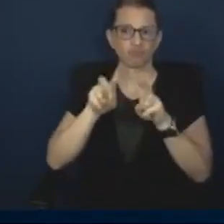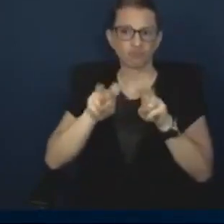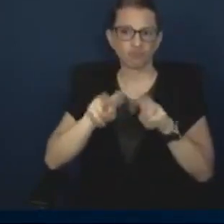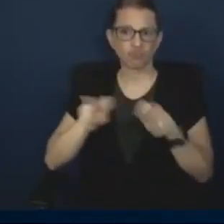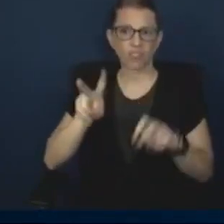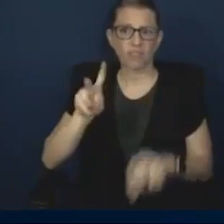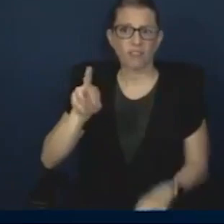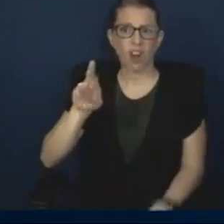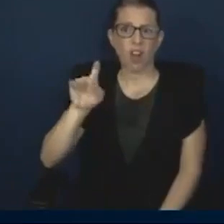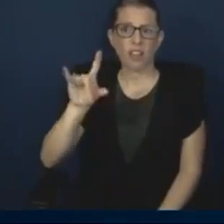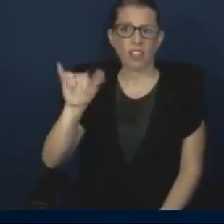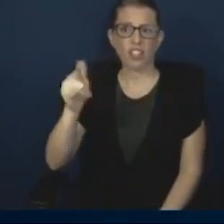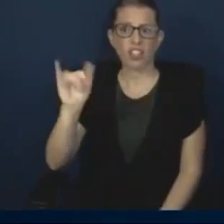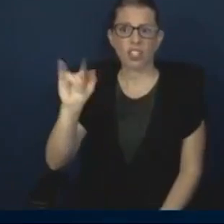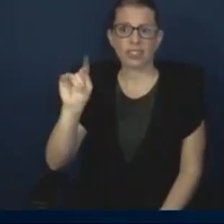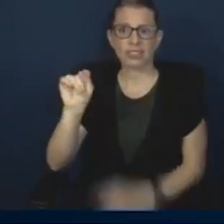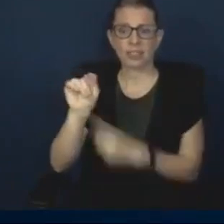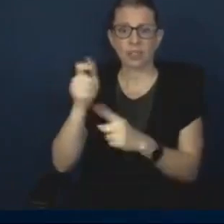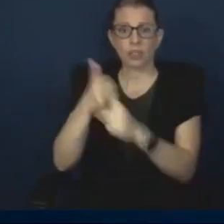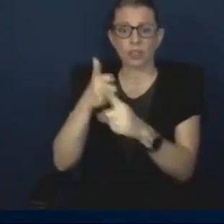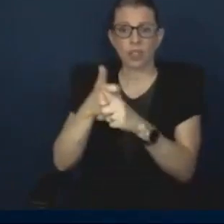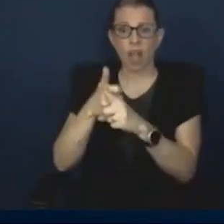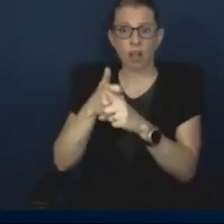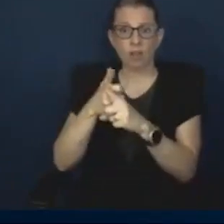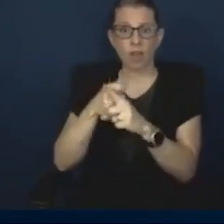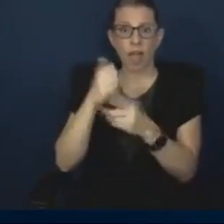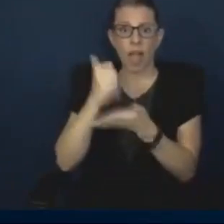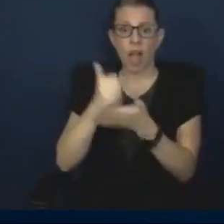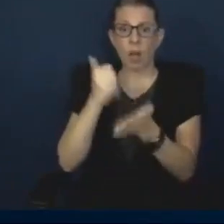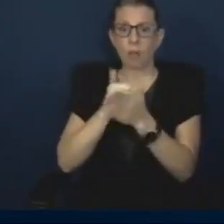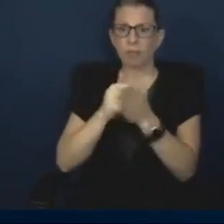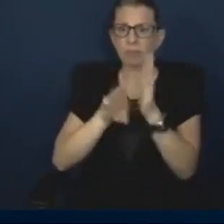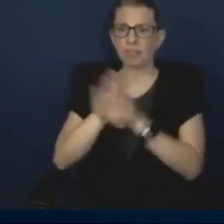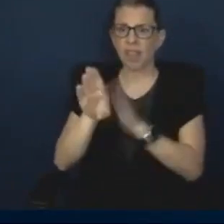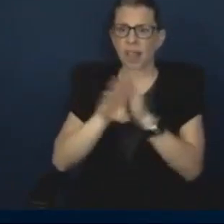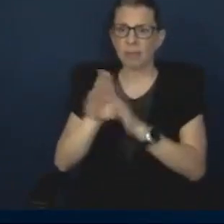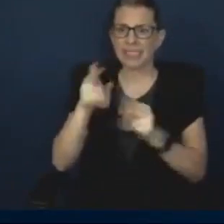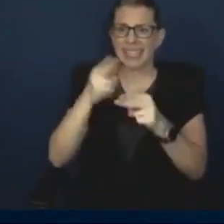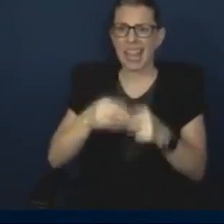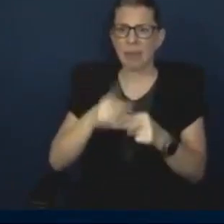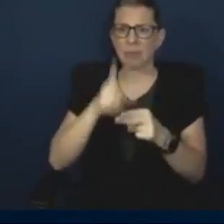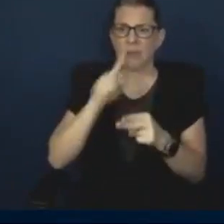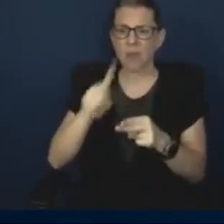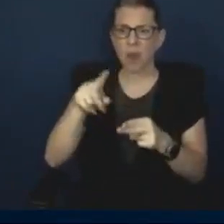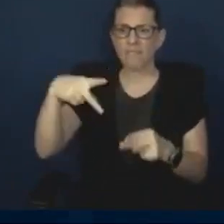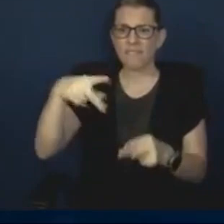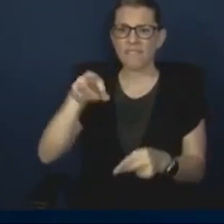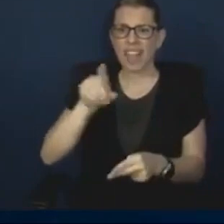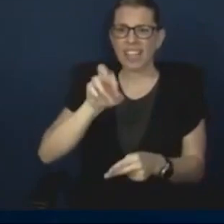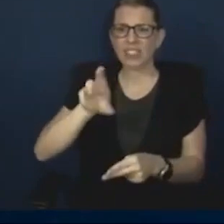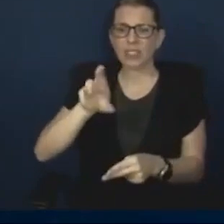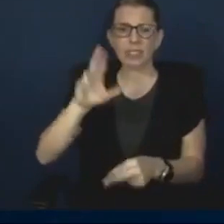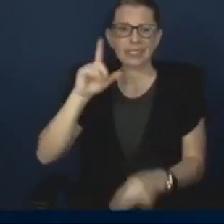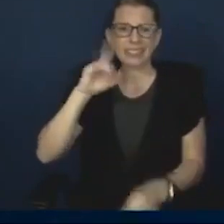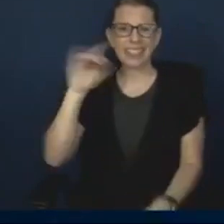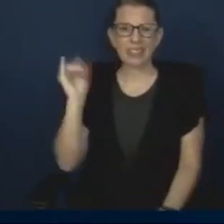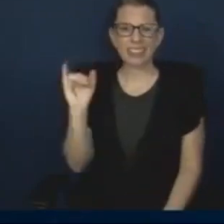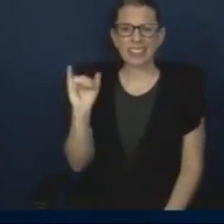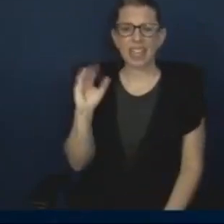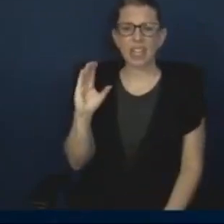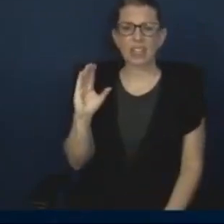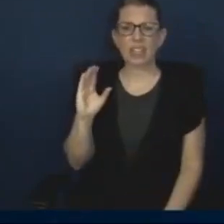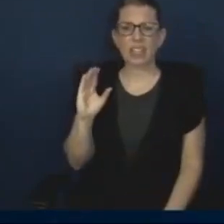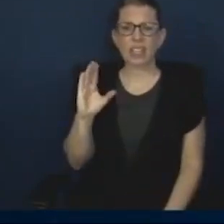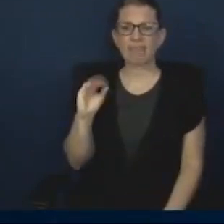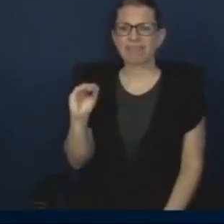this dadgum name for their vaccine, Chromari, whatever? I mean, it sounds like a 007 James Bond villain. I mean, they could have